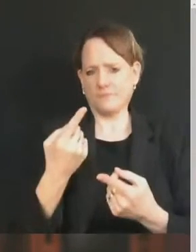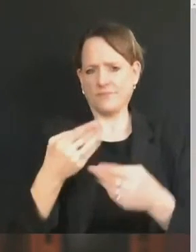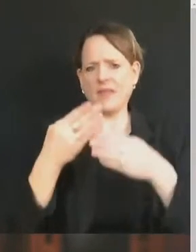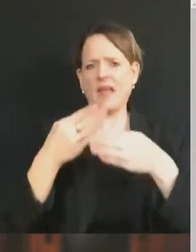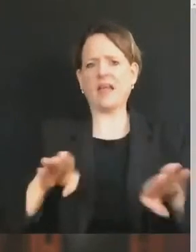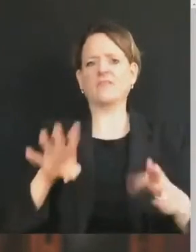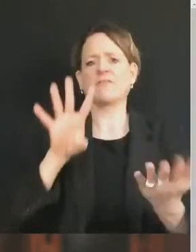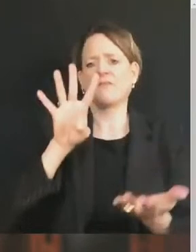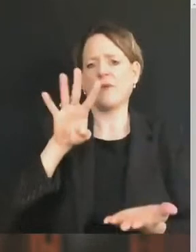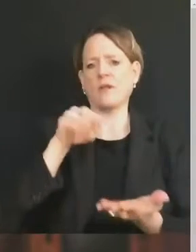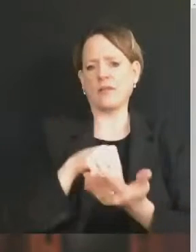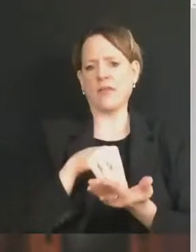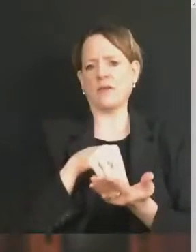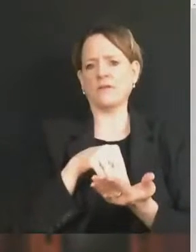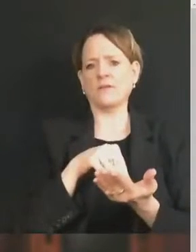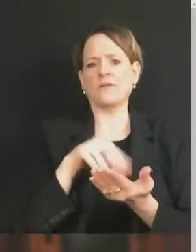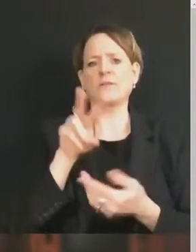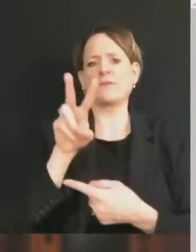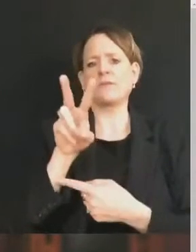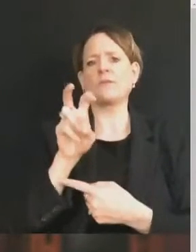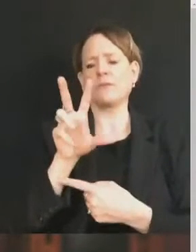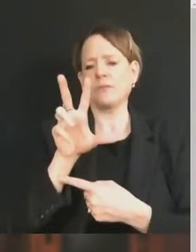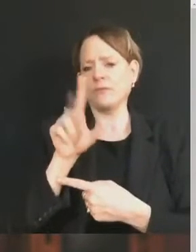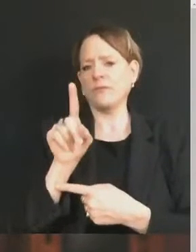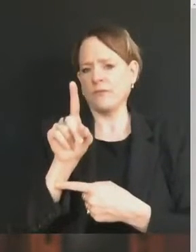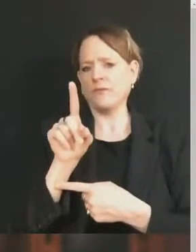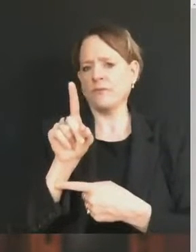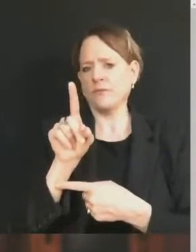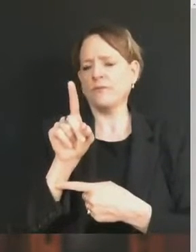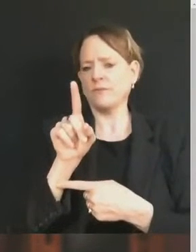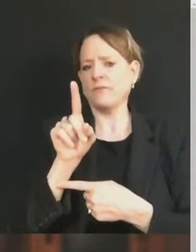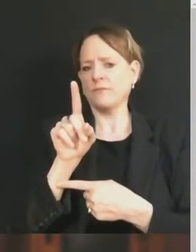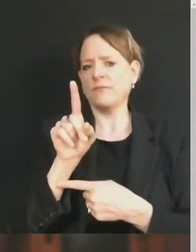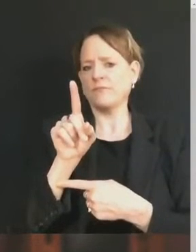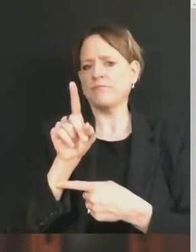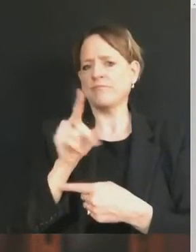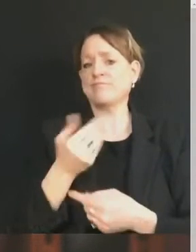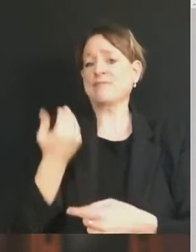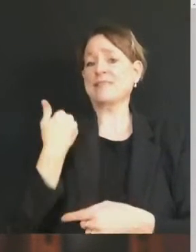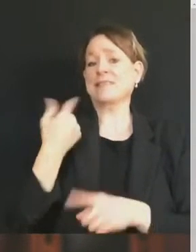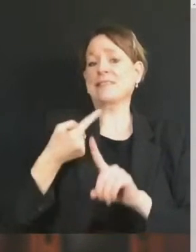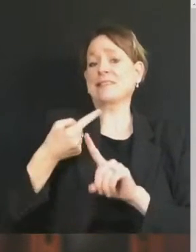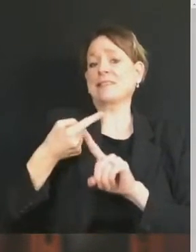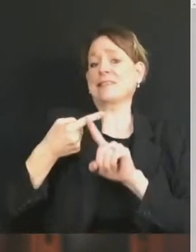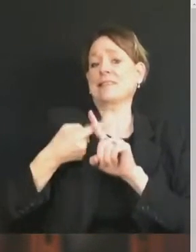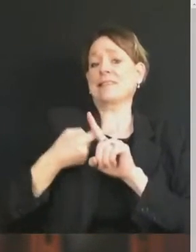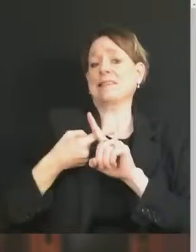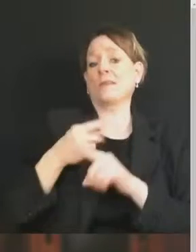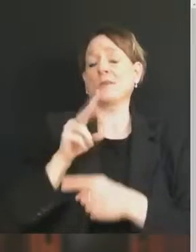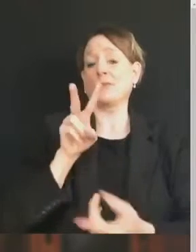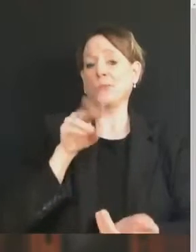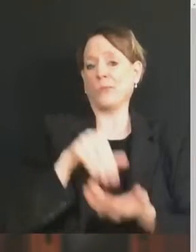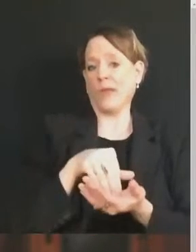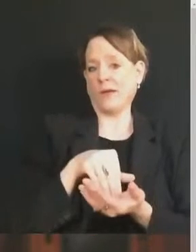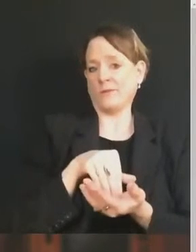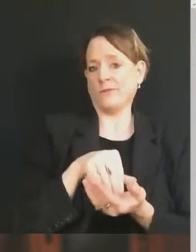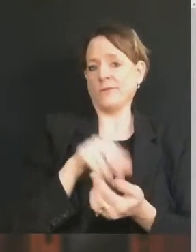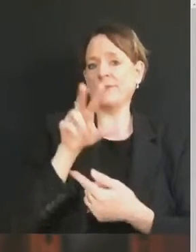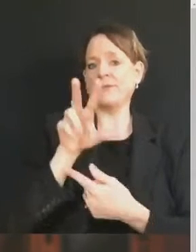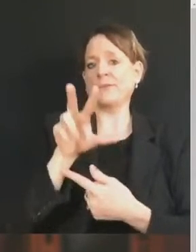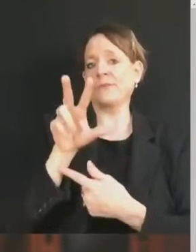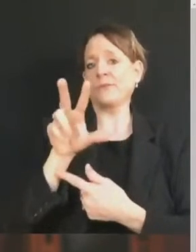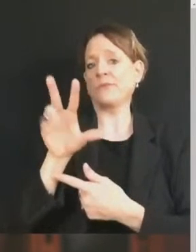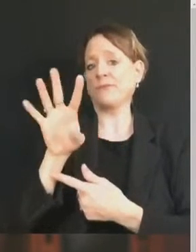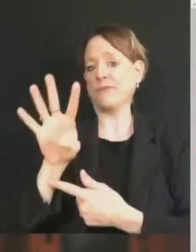4,231. 1 month ago, it was 2,334, and 2 months ago, it was 696. In